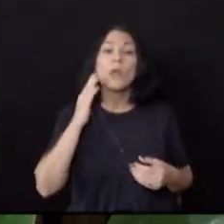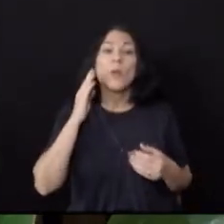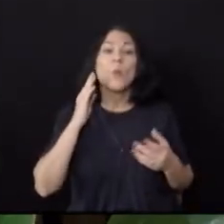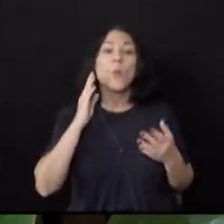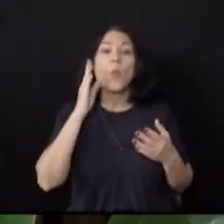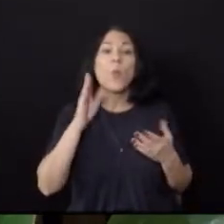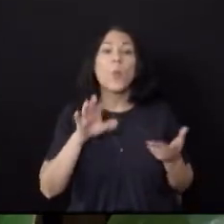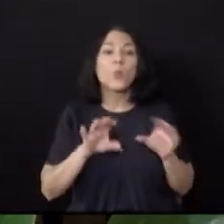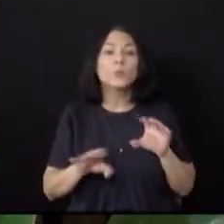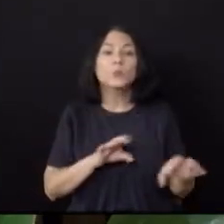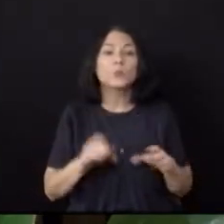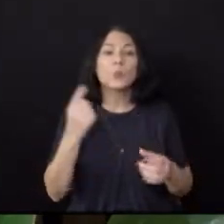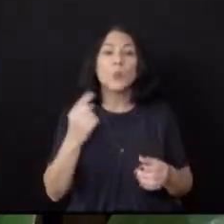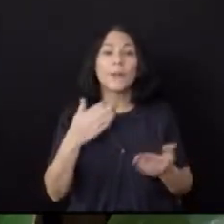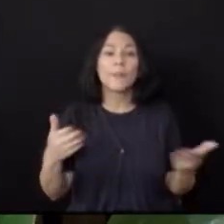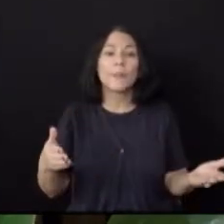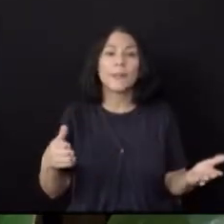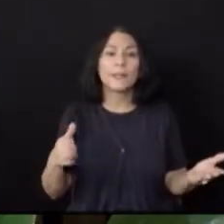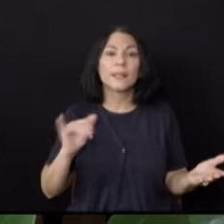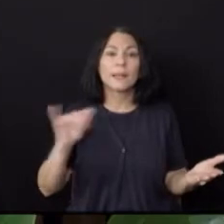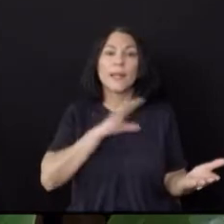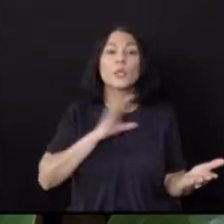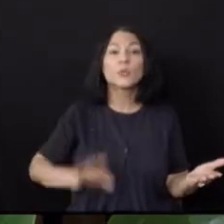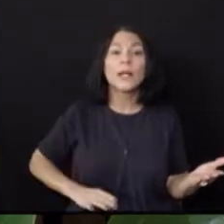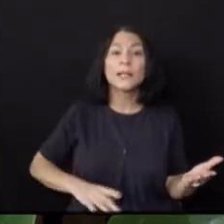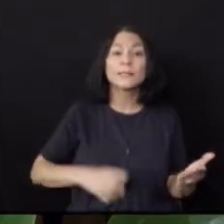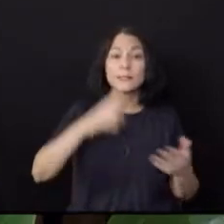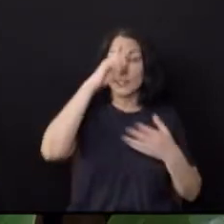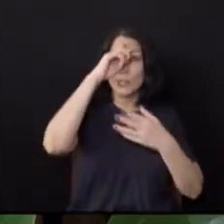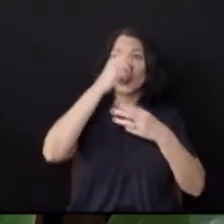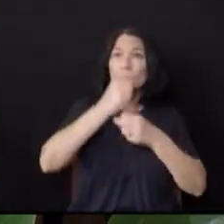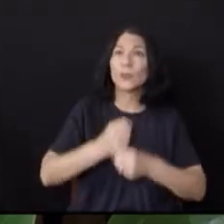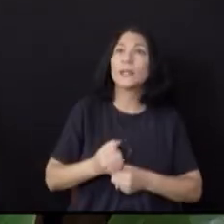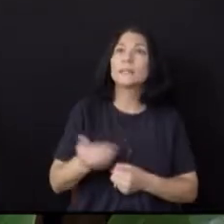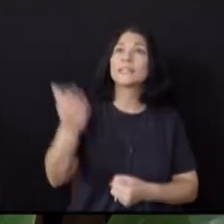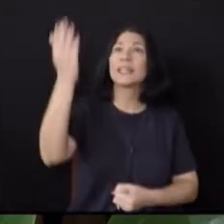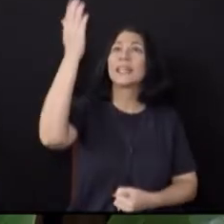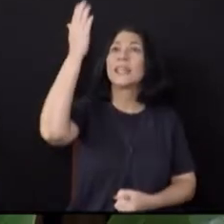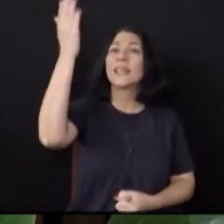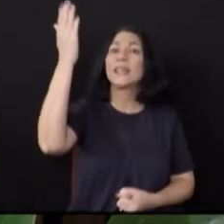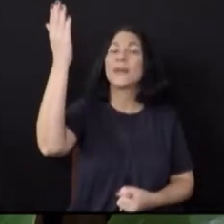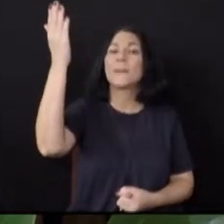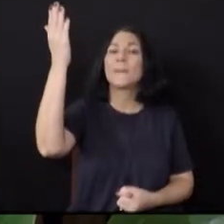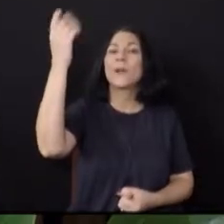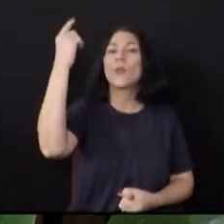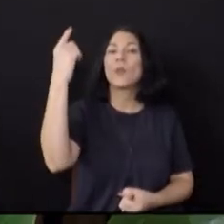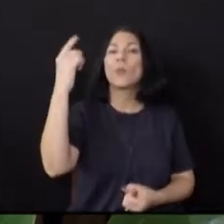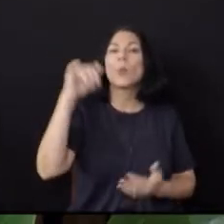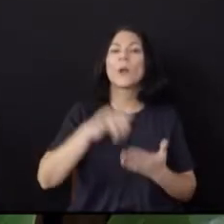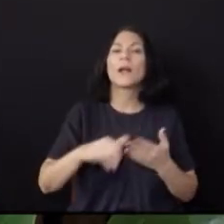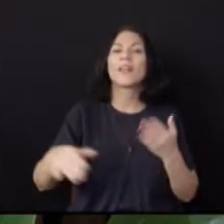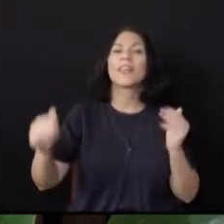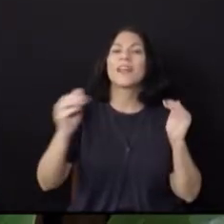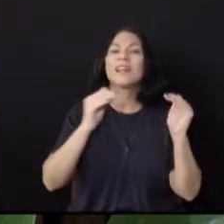as Christ did himself, entrust ourselves to him who judges justly.